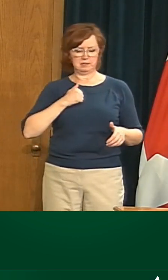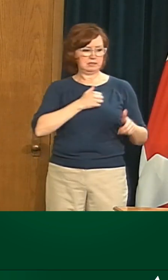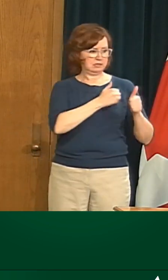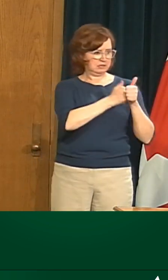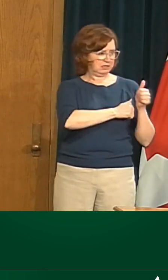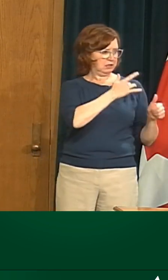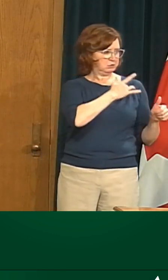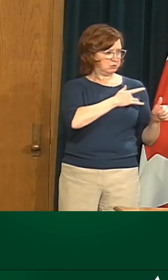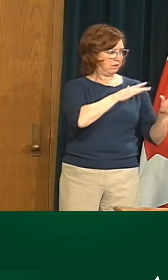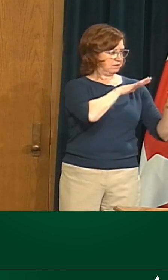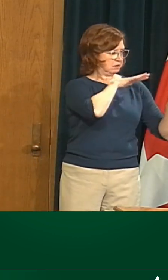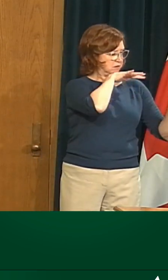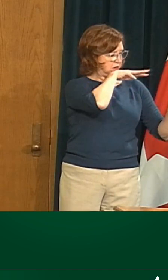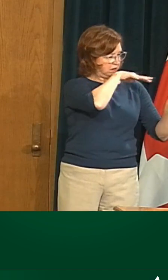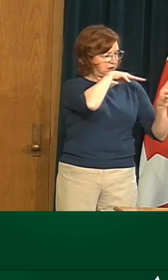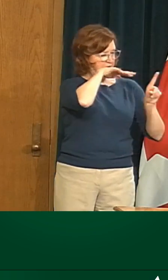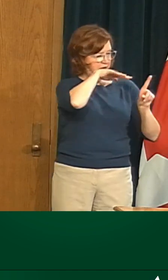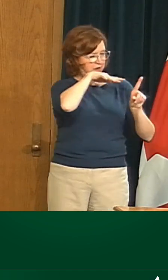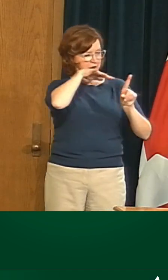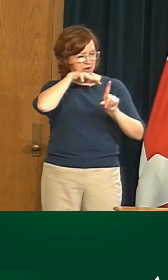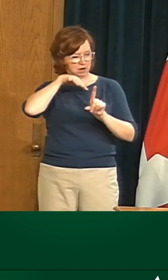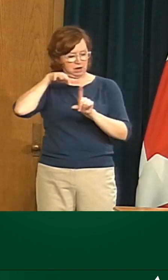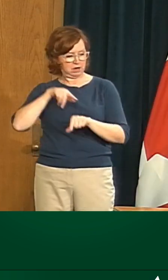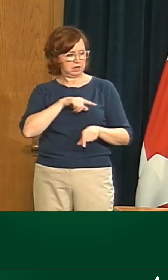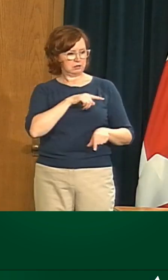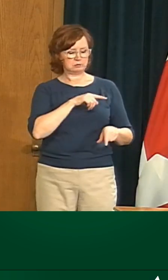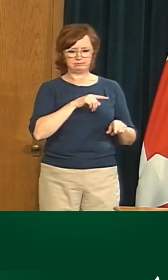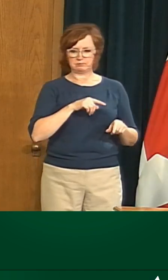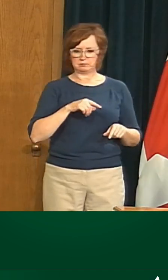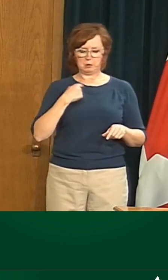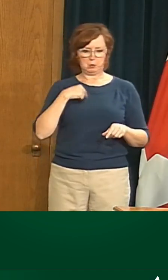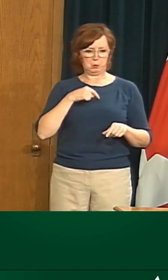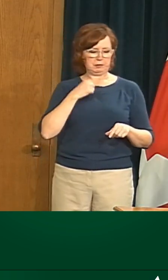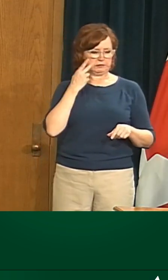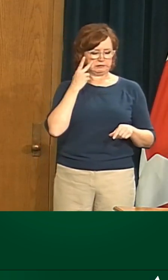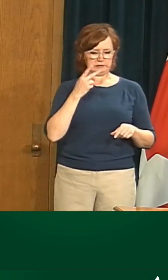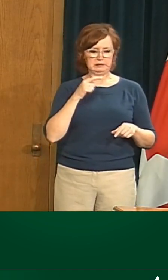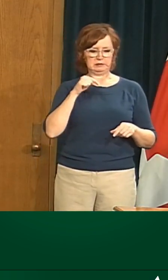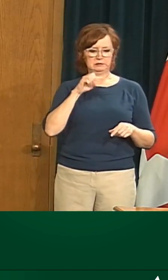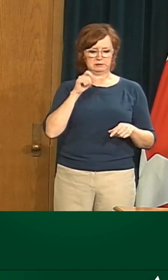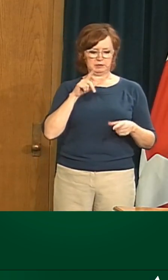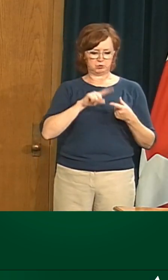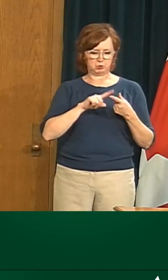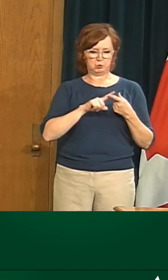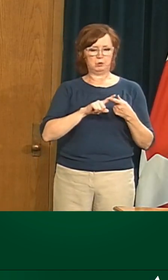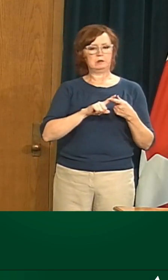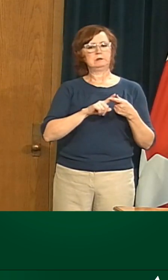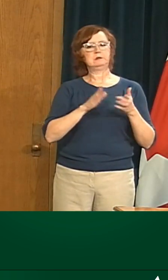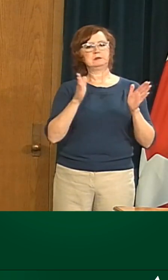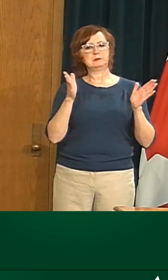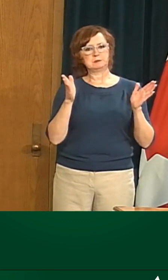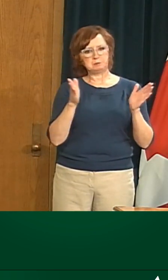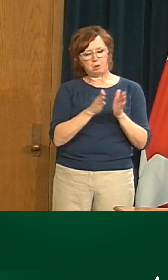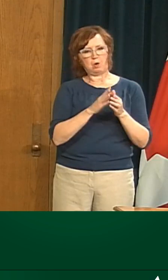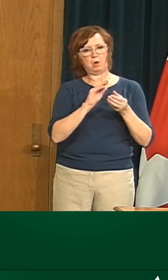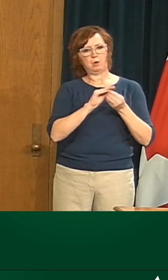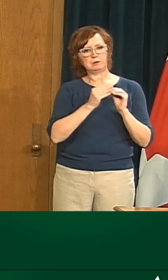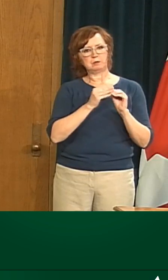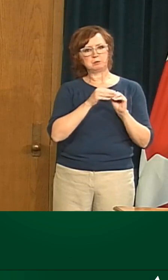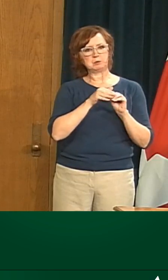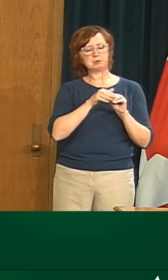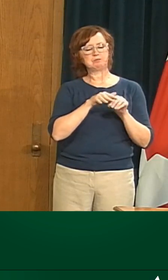a setting where there's a low transmission happening. Spring and summer are coming. So it is important to move ahead in a way